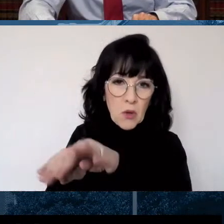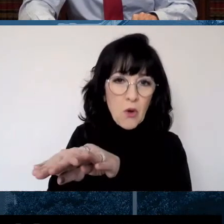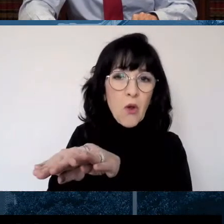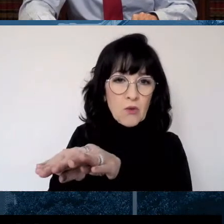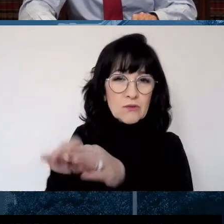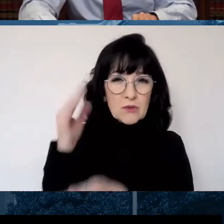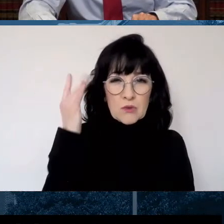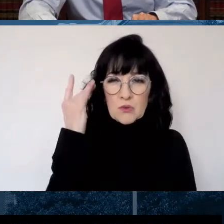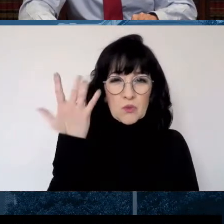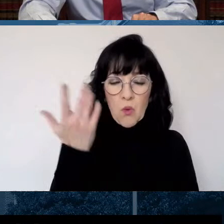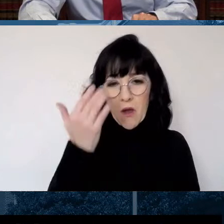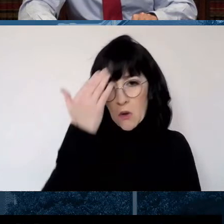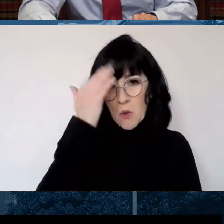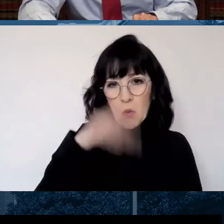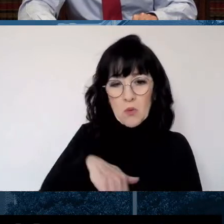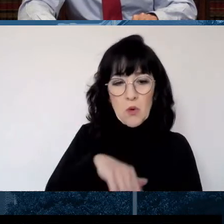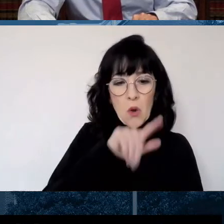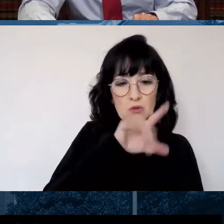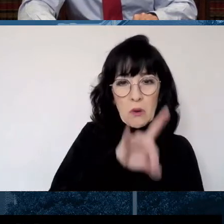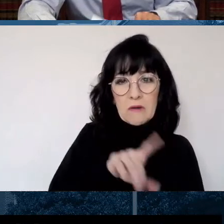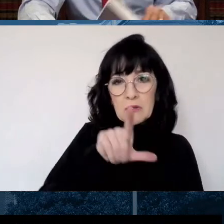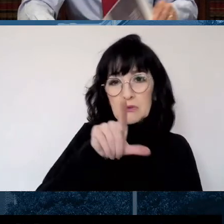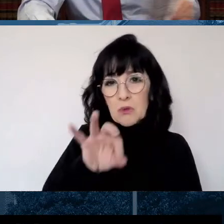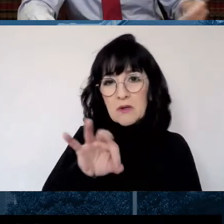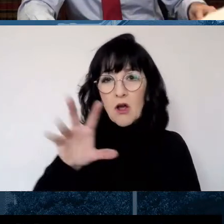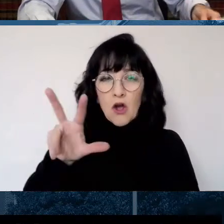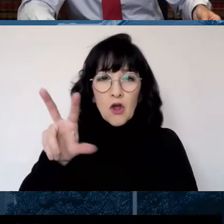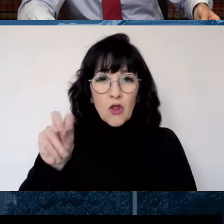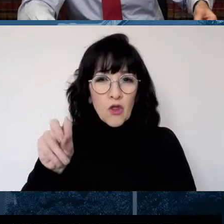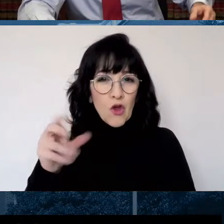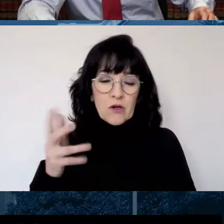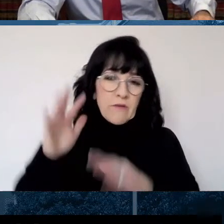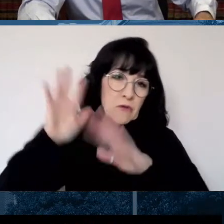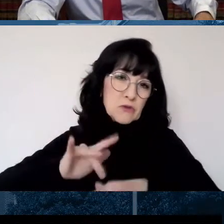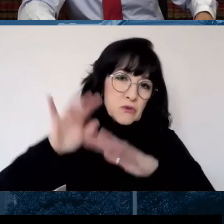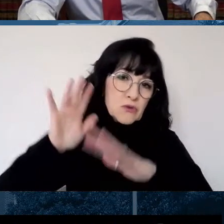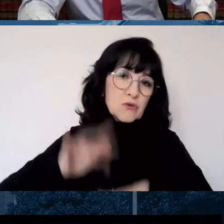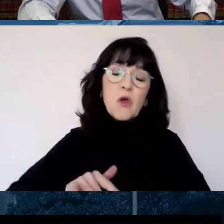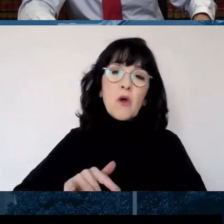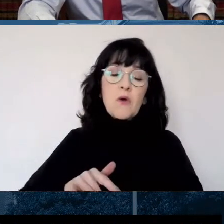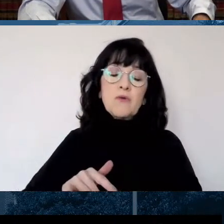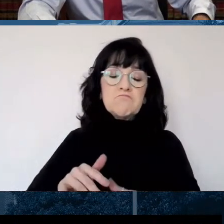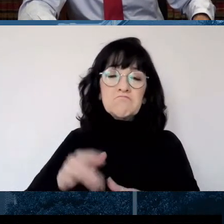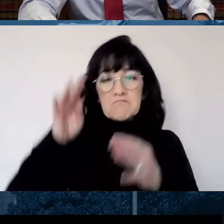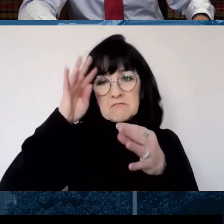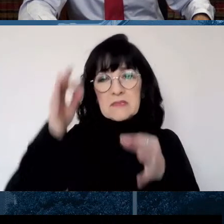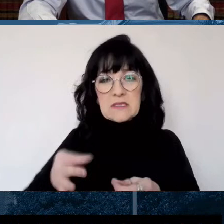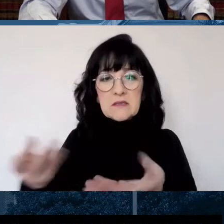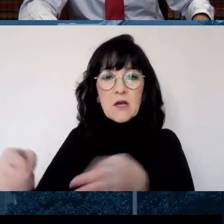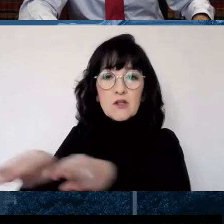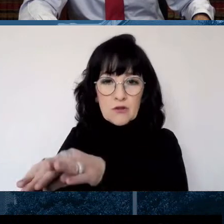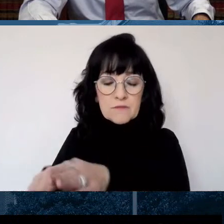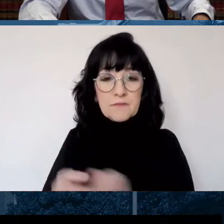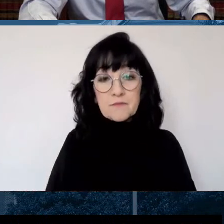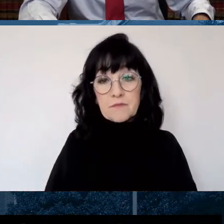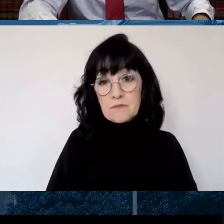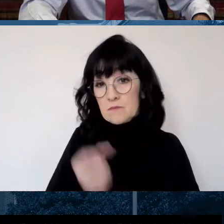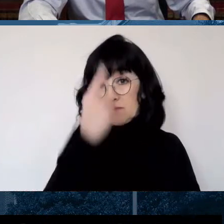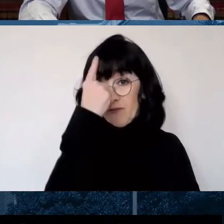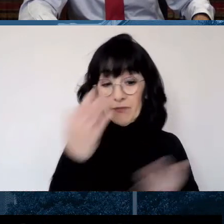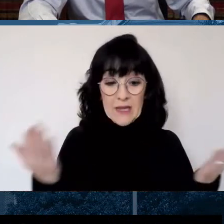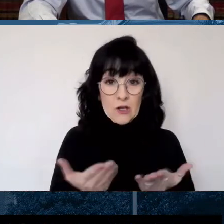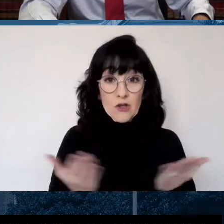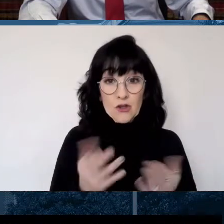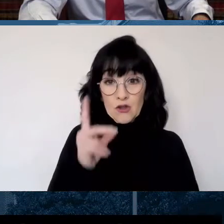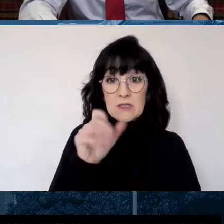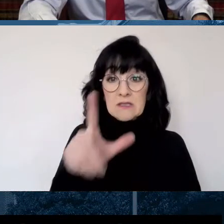couple of days we had the storm. So that was a big help on the testing front. We still have the indoor mask requirement. We continue